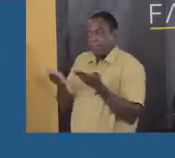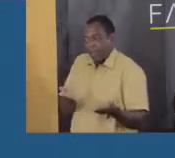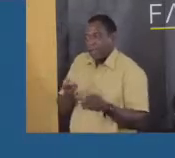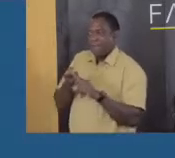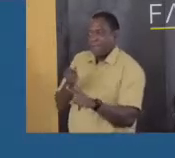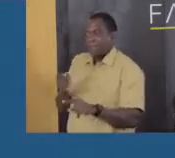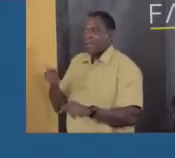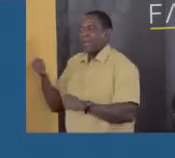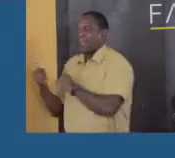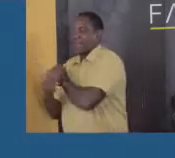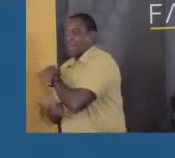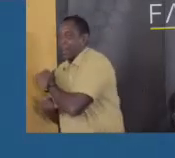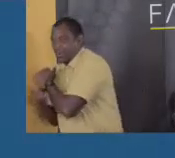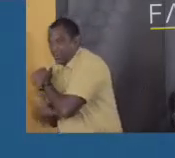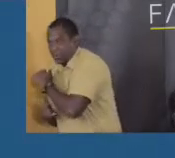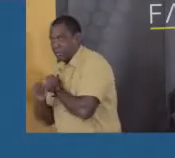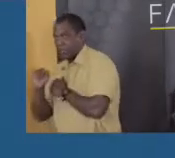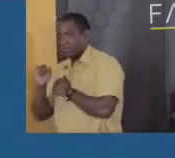the cost.